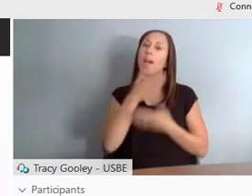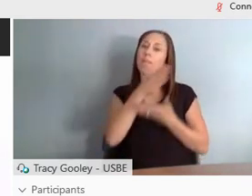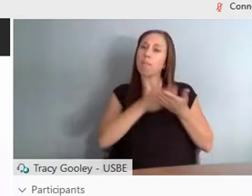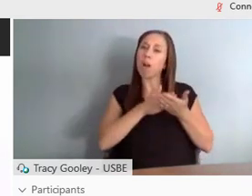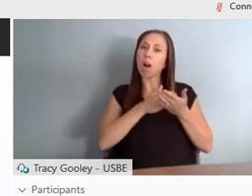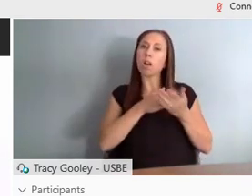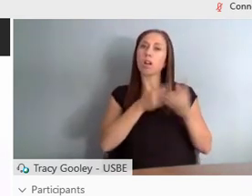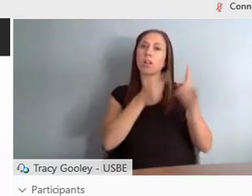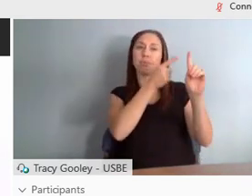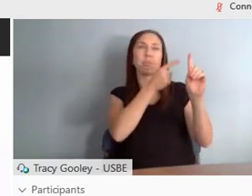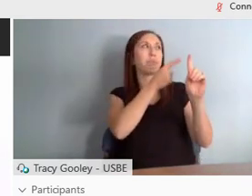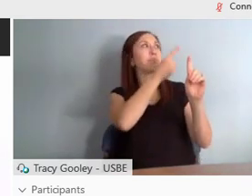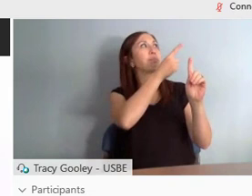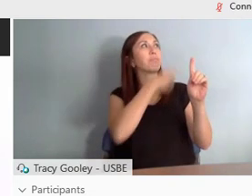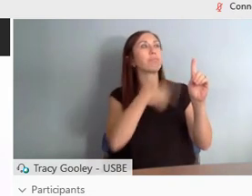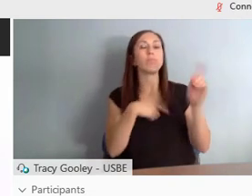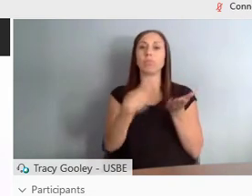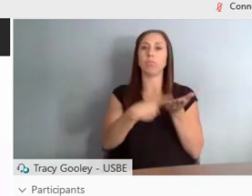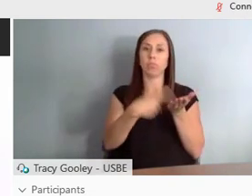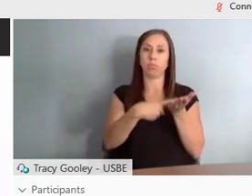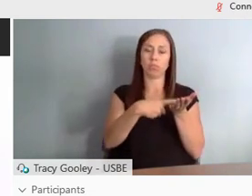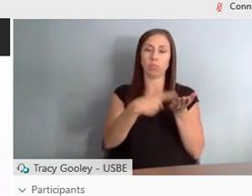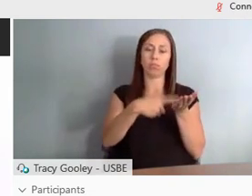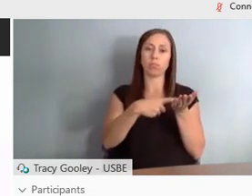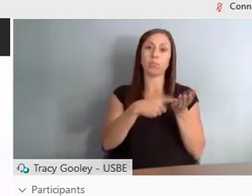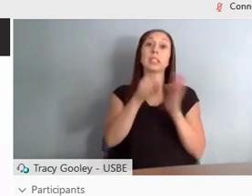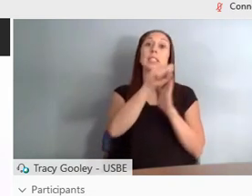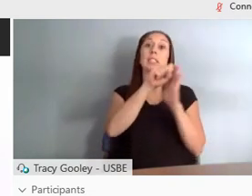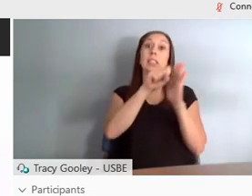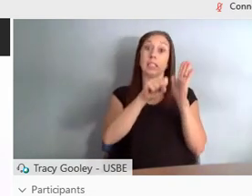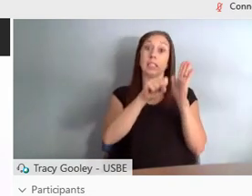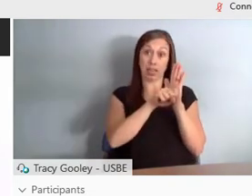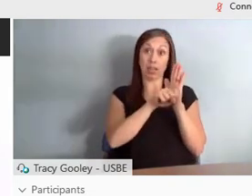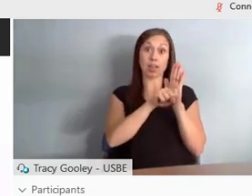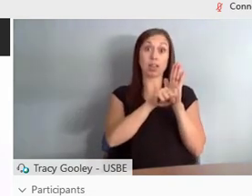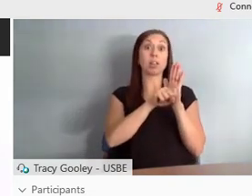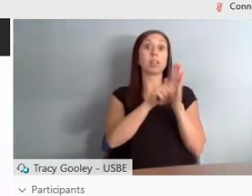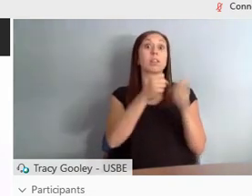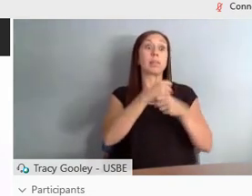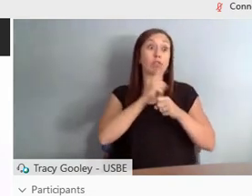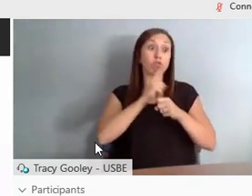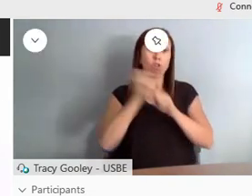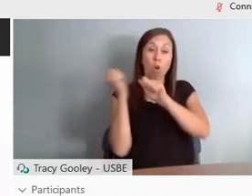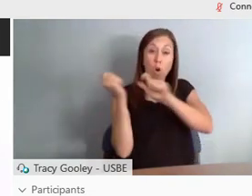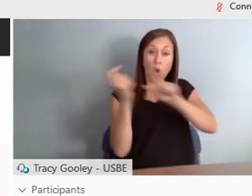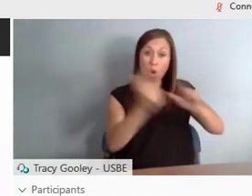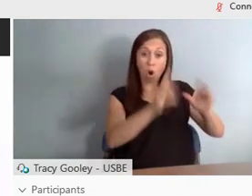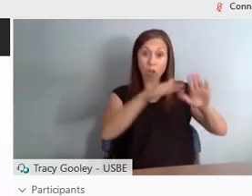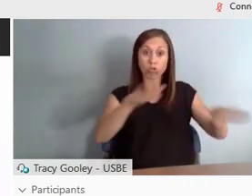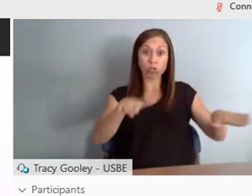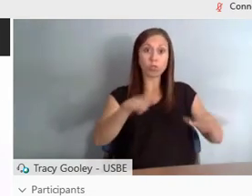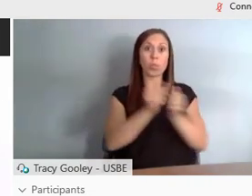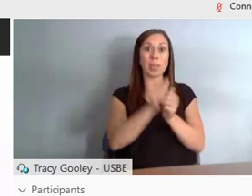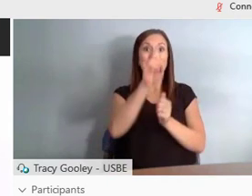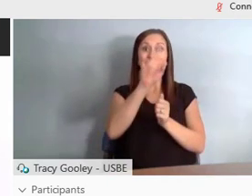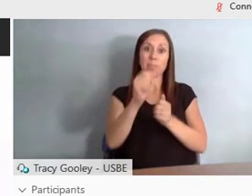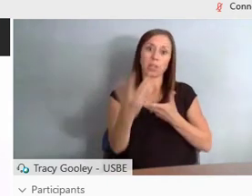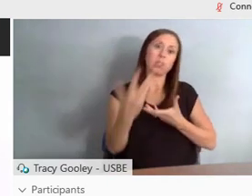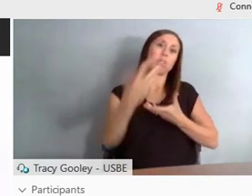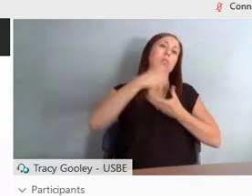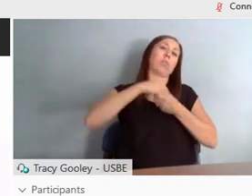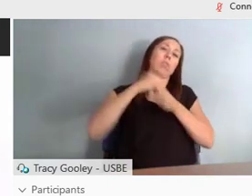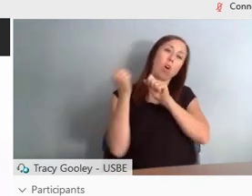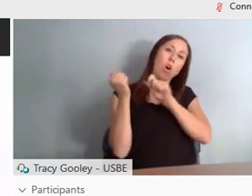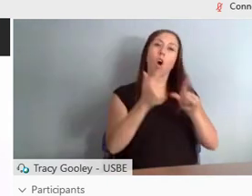in there that talks about how a state must ensure that all children with disabilities are included in all general